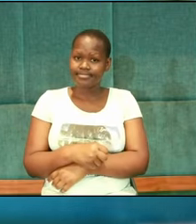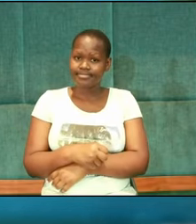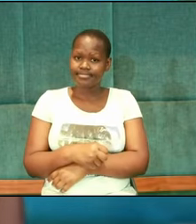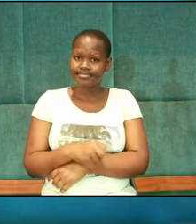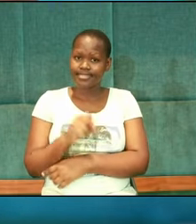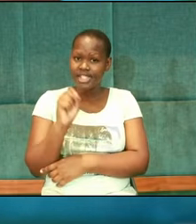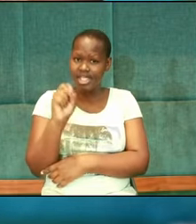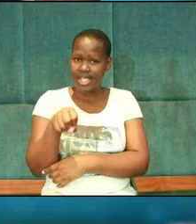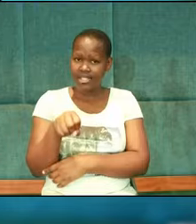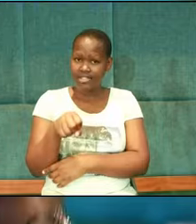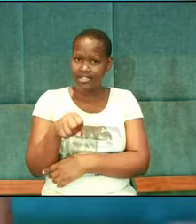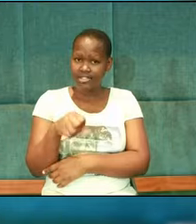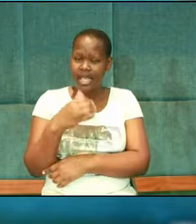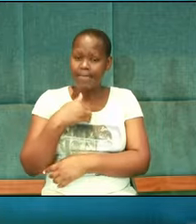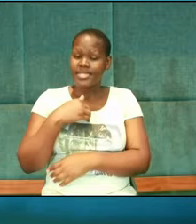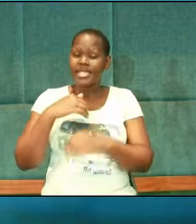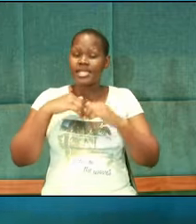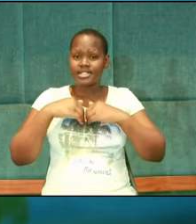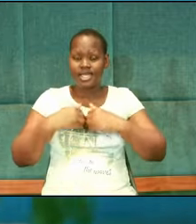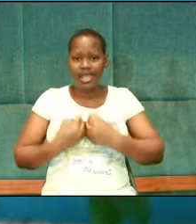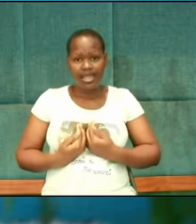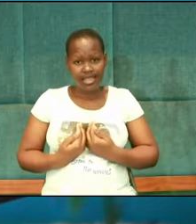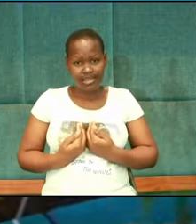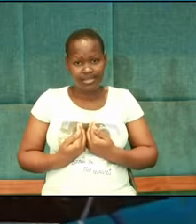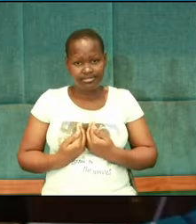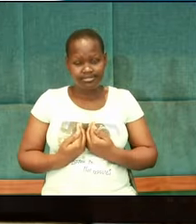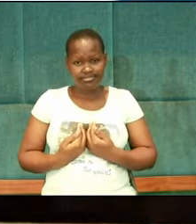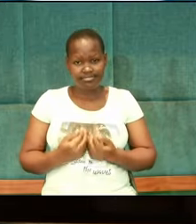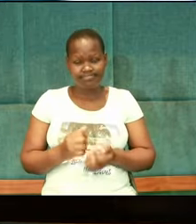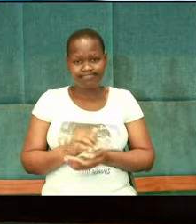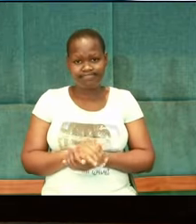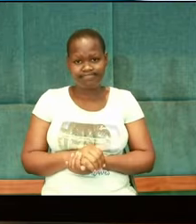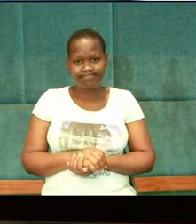Yes. I am tired.